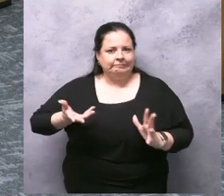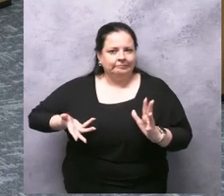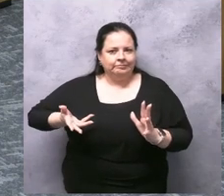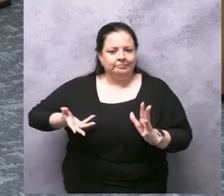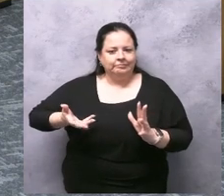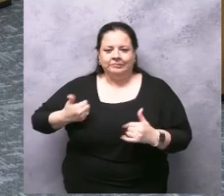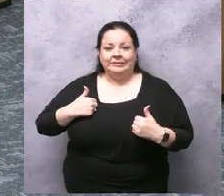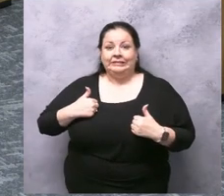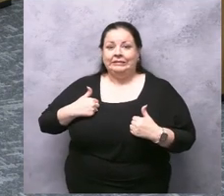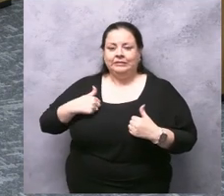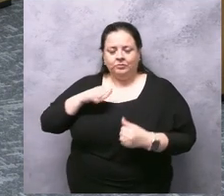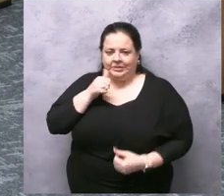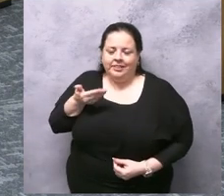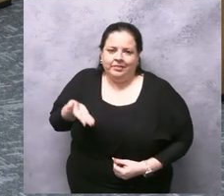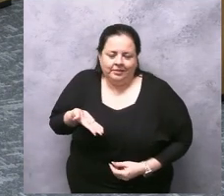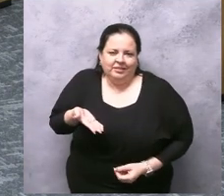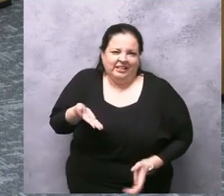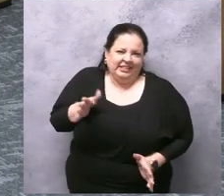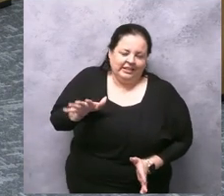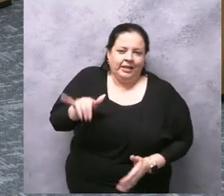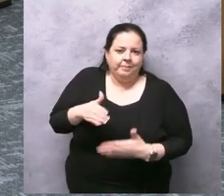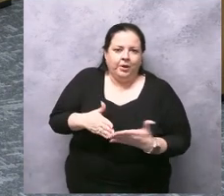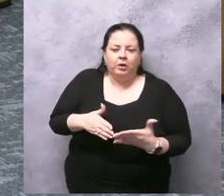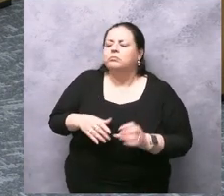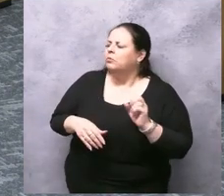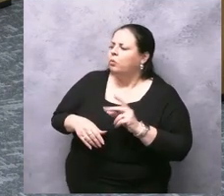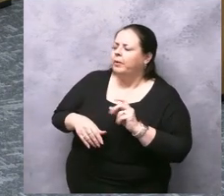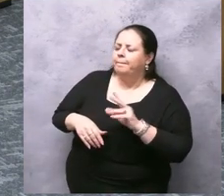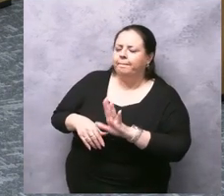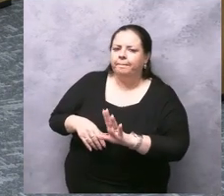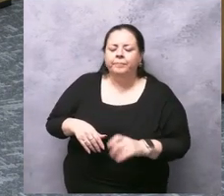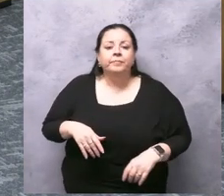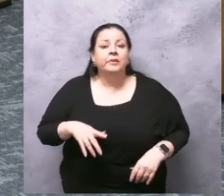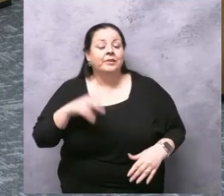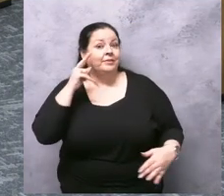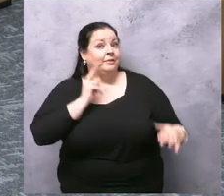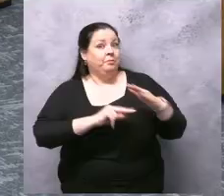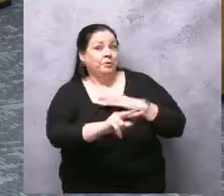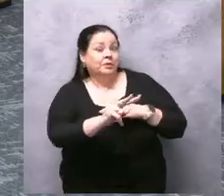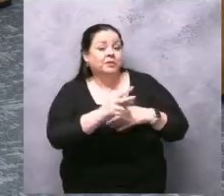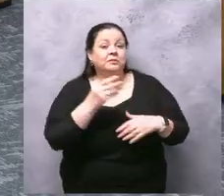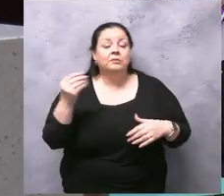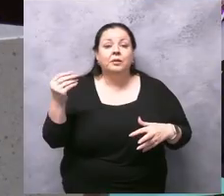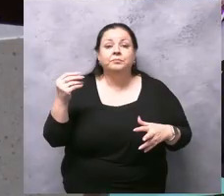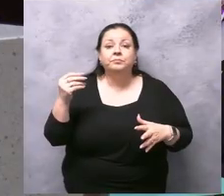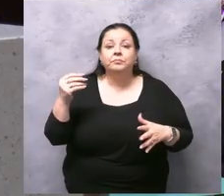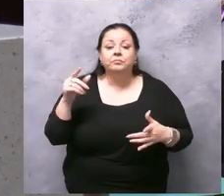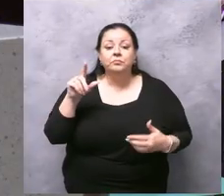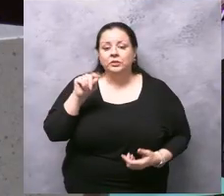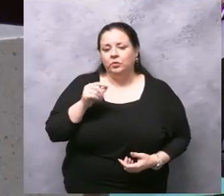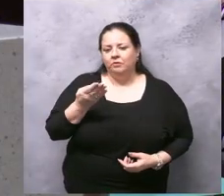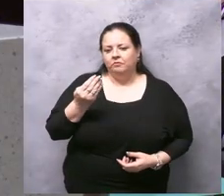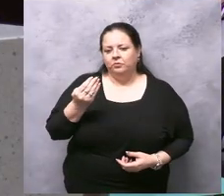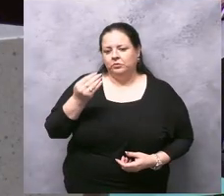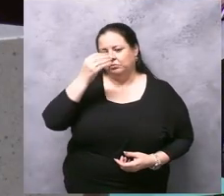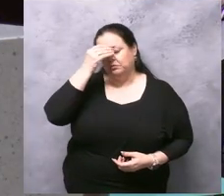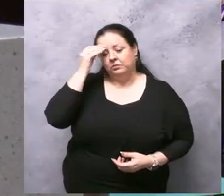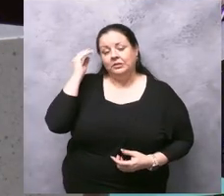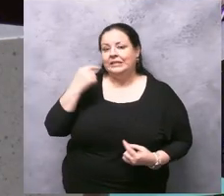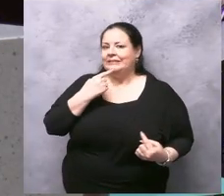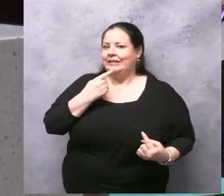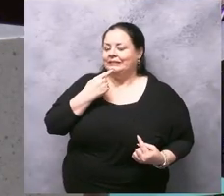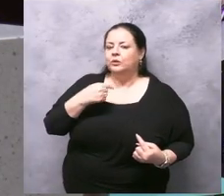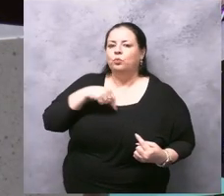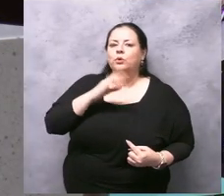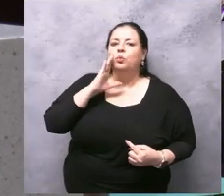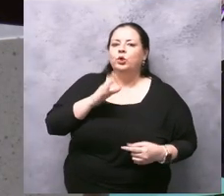I wasn't involved in that part. I presented the data. The projection in the 2014 bond was that we would grow and